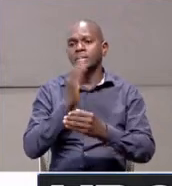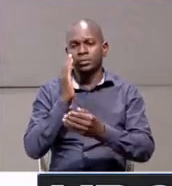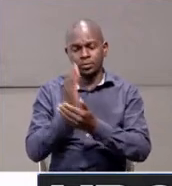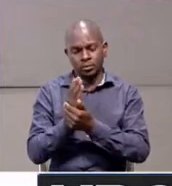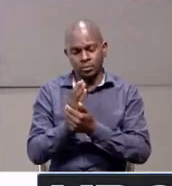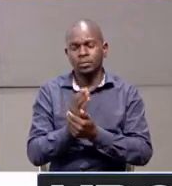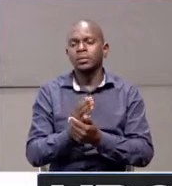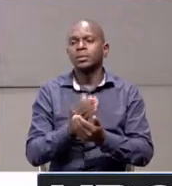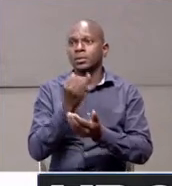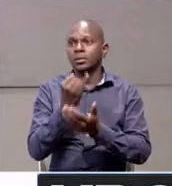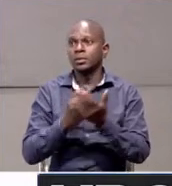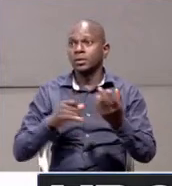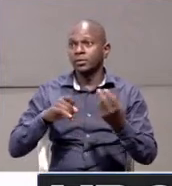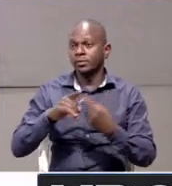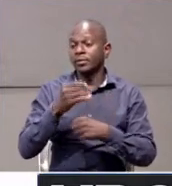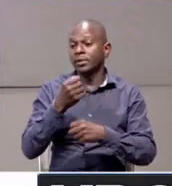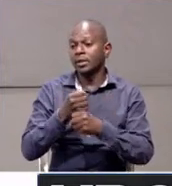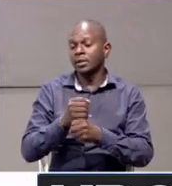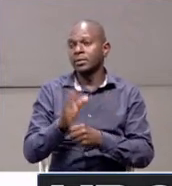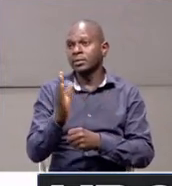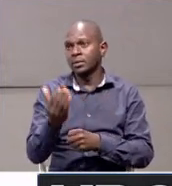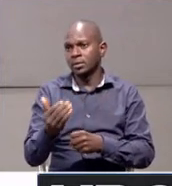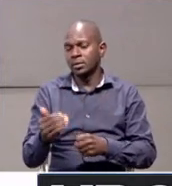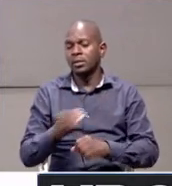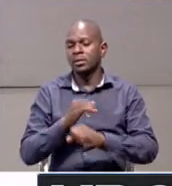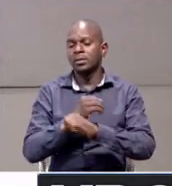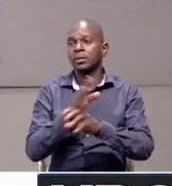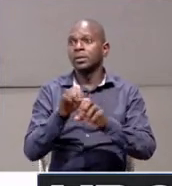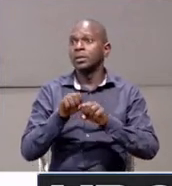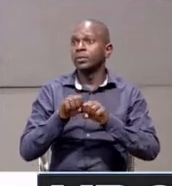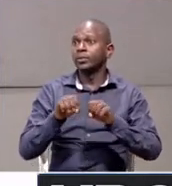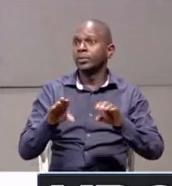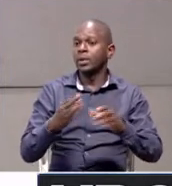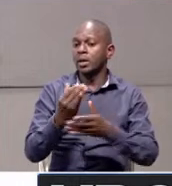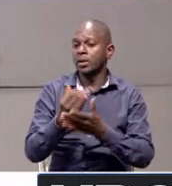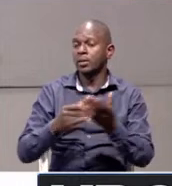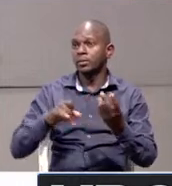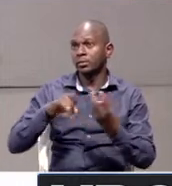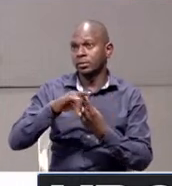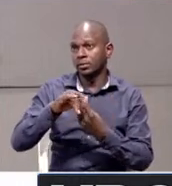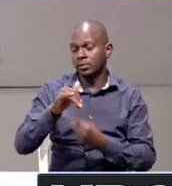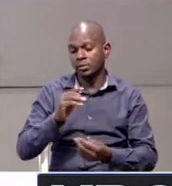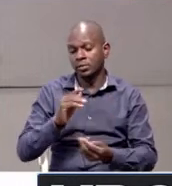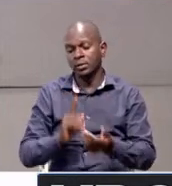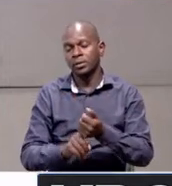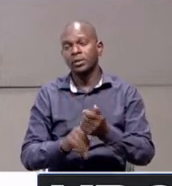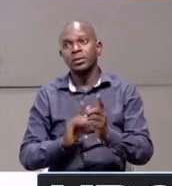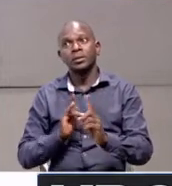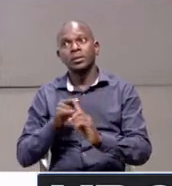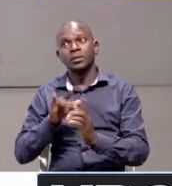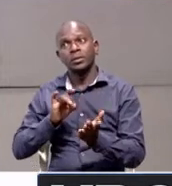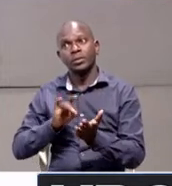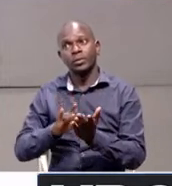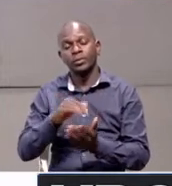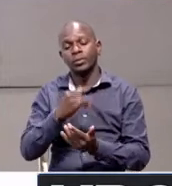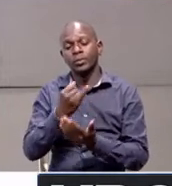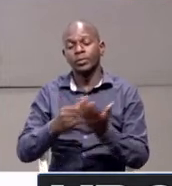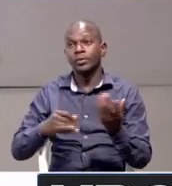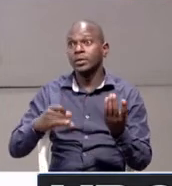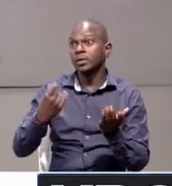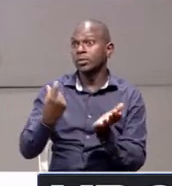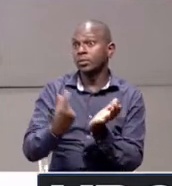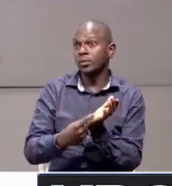Child. Kabaka has directed people to continue preventing the spread of HIV and AIDS to achieve the target of kicking out AIDS in